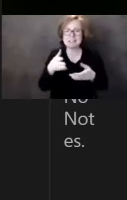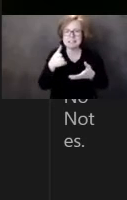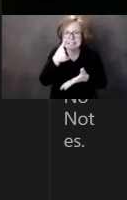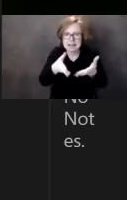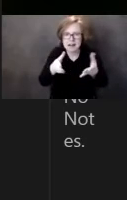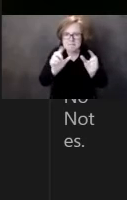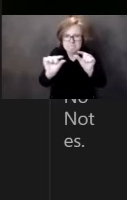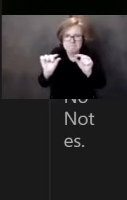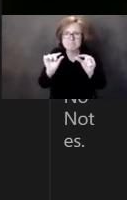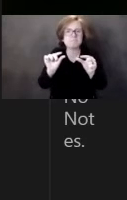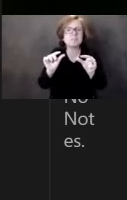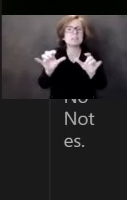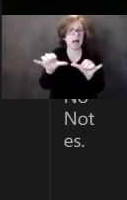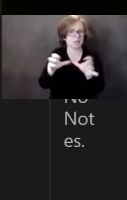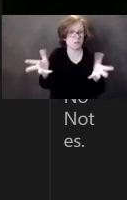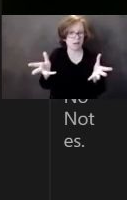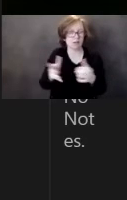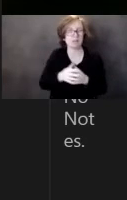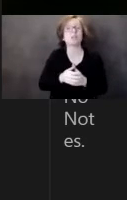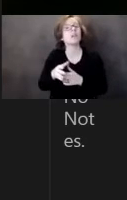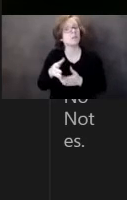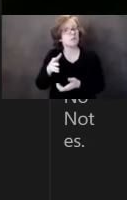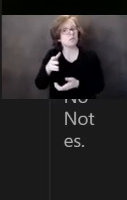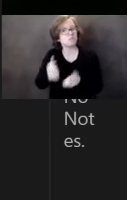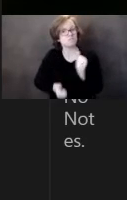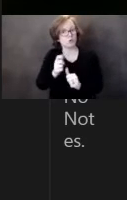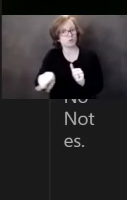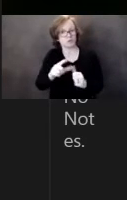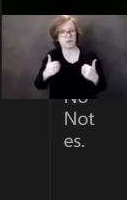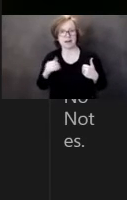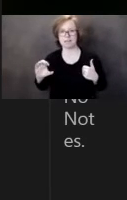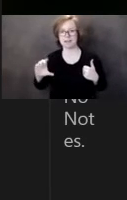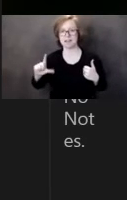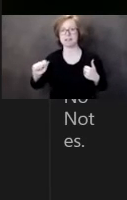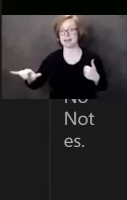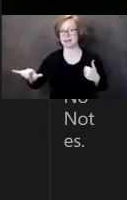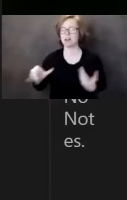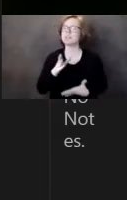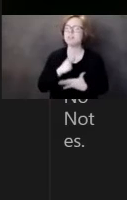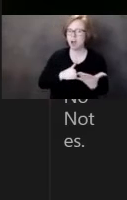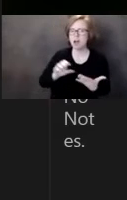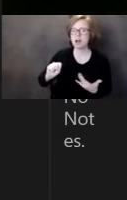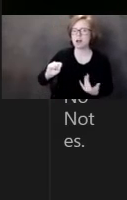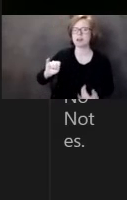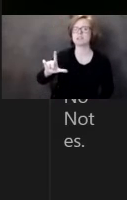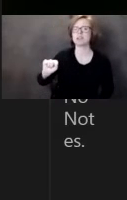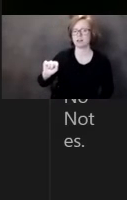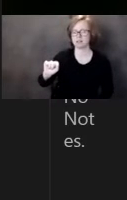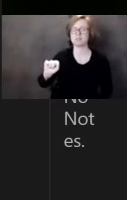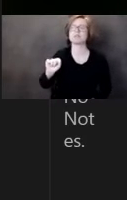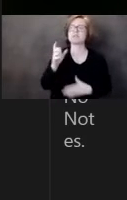clay soil. Some of you might have silt if you're up in the foothills of the Cascades with the volcanic ash. We'll look at